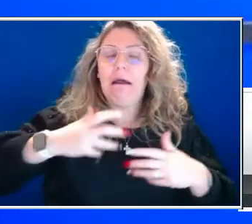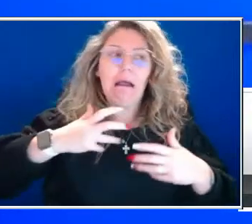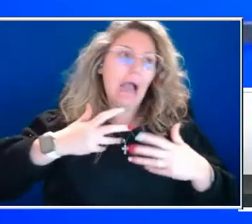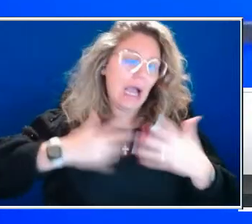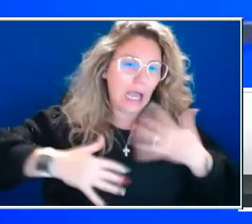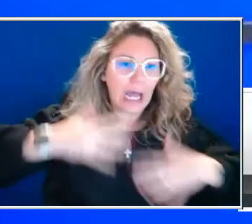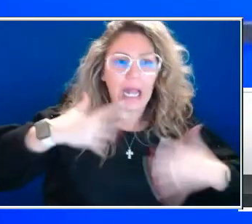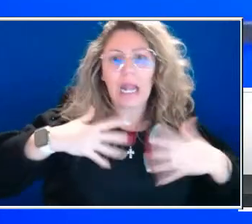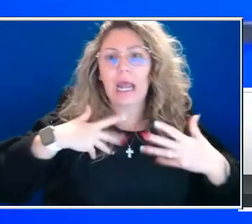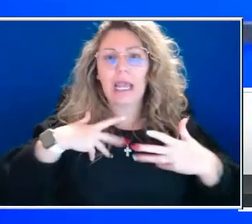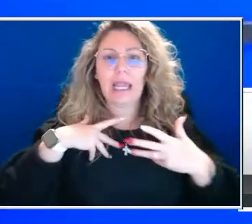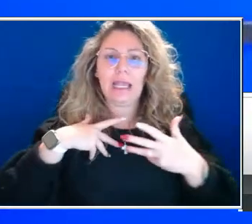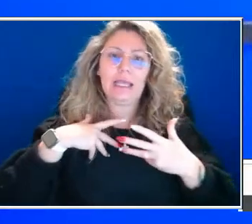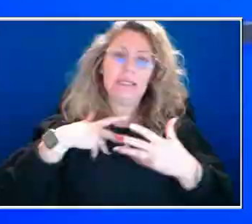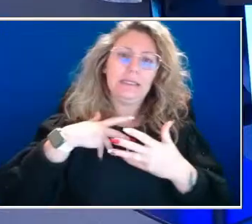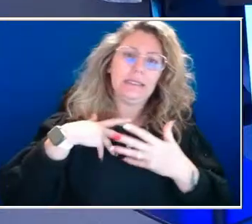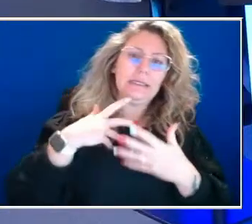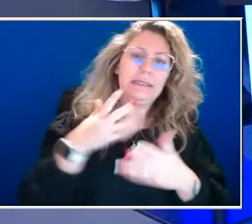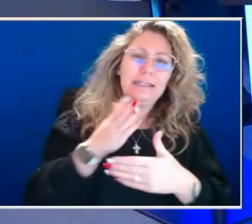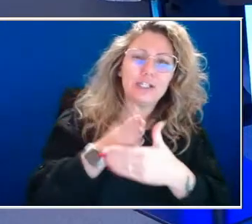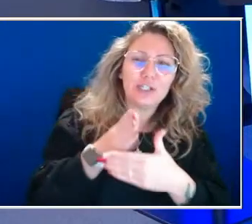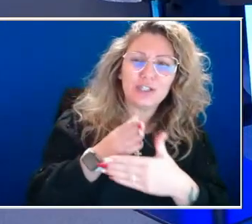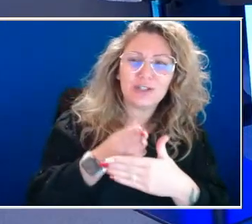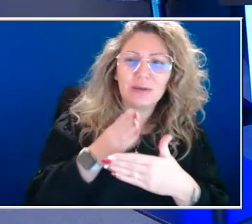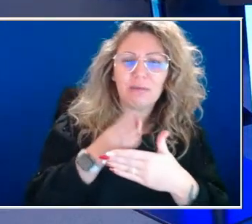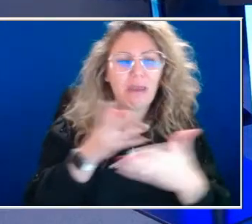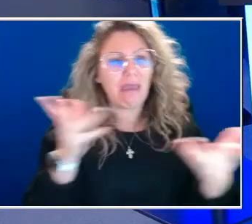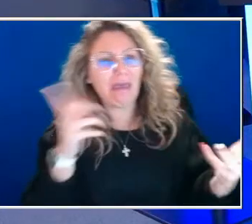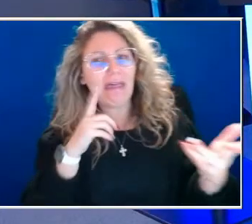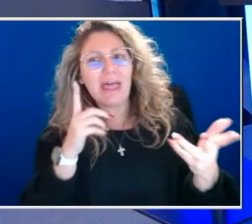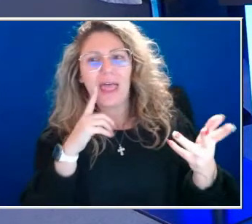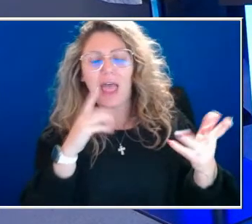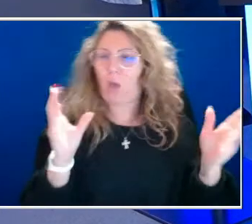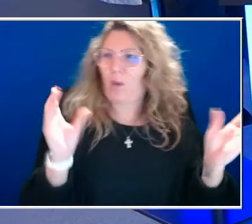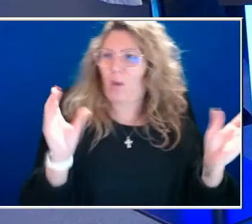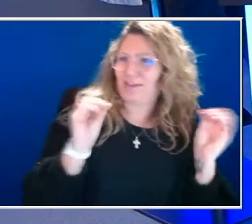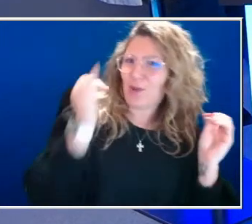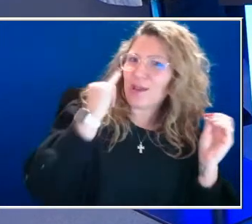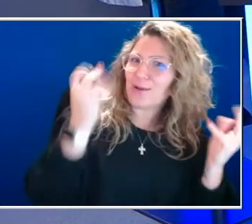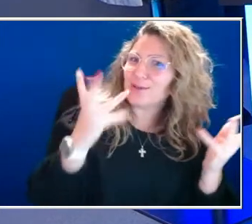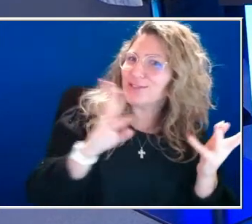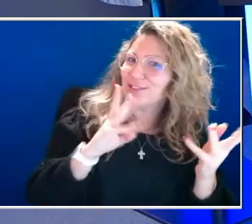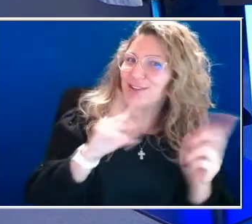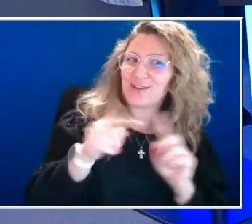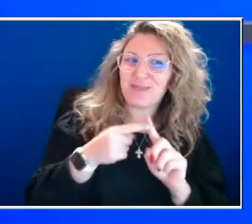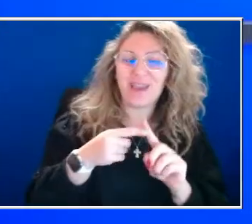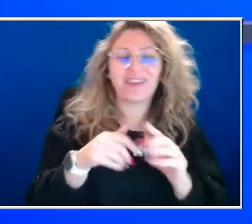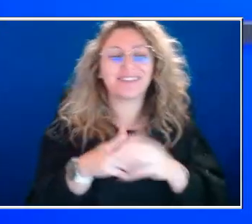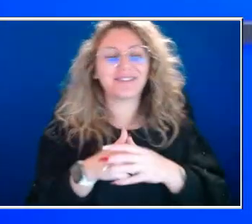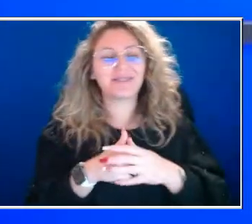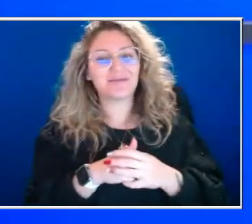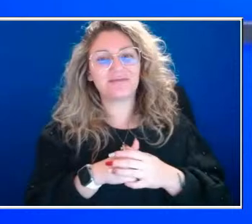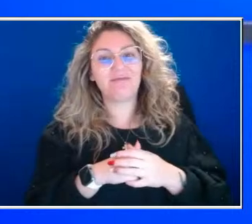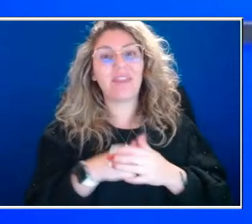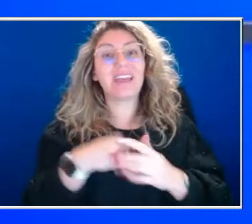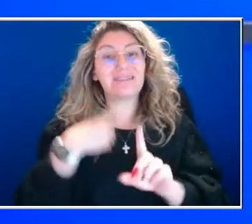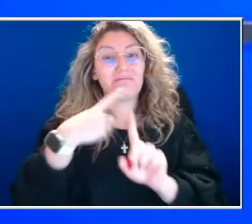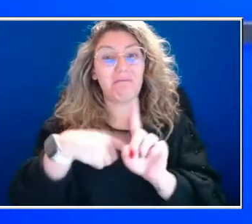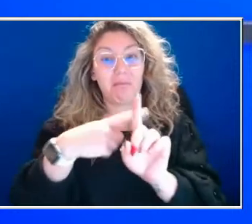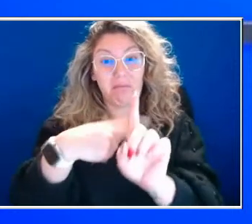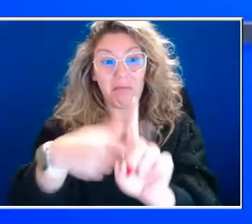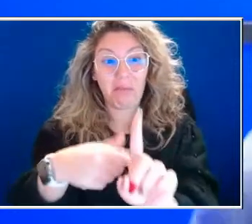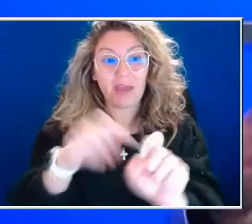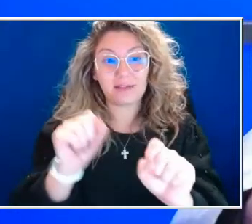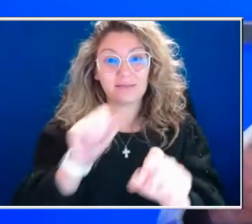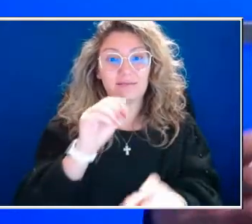irritability, some mood changes. Oh, I have no idea what you're talking about. Right. Those can occur for months or even years before that last